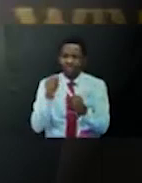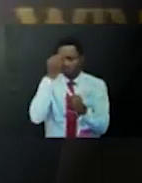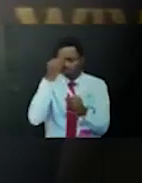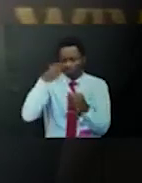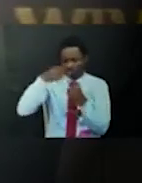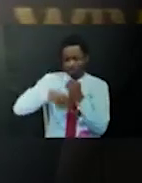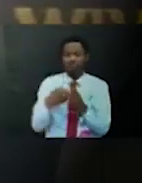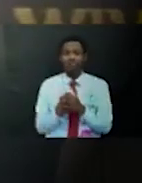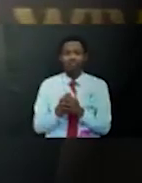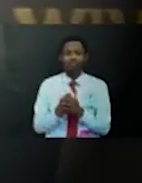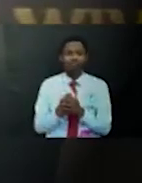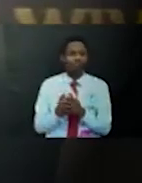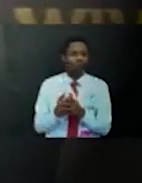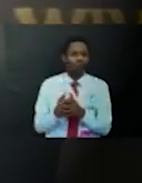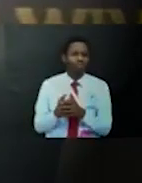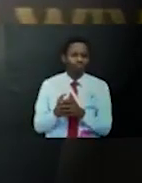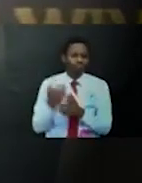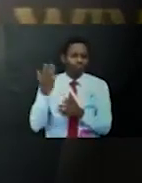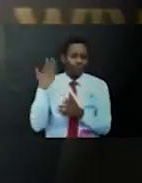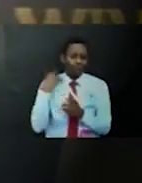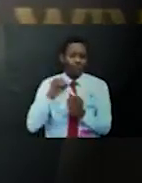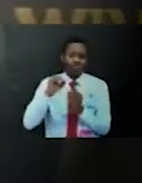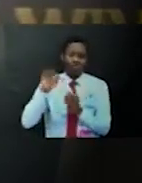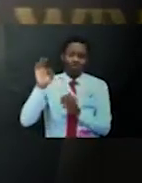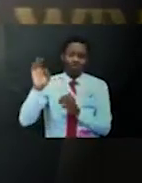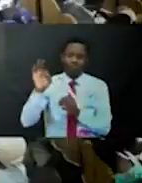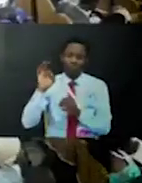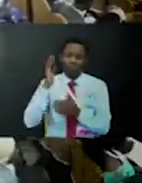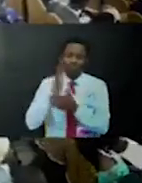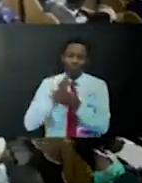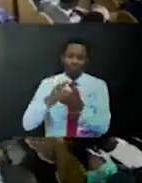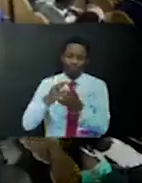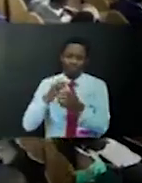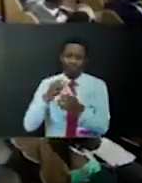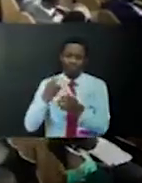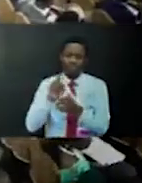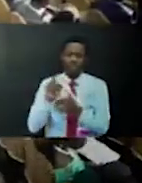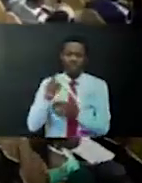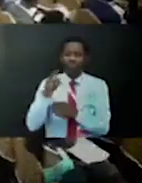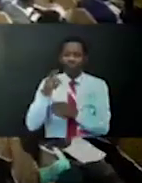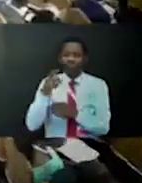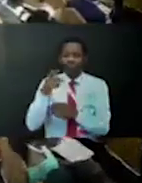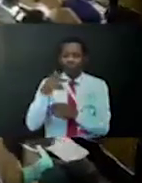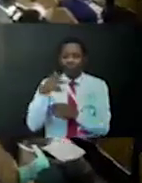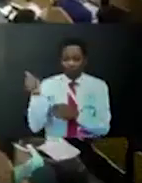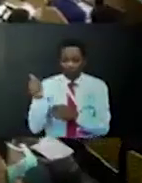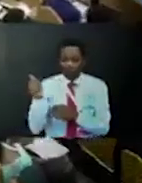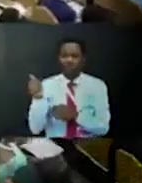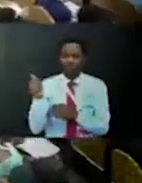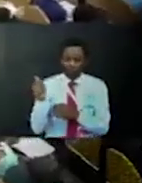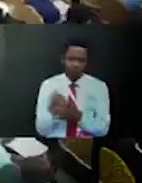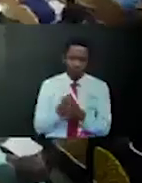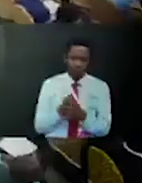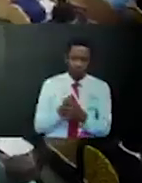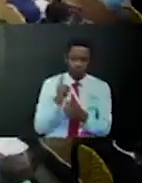I went to preach somewhere in Kofodia when I was there on a Lord's Supper day. And this time I decided to teach on communion.